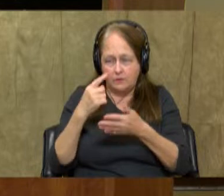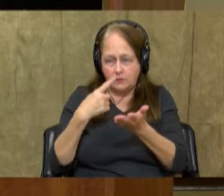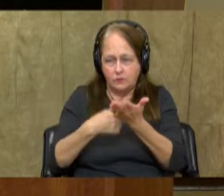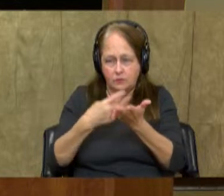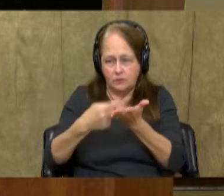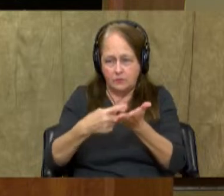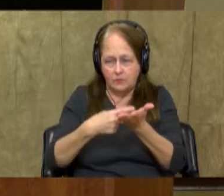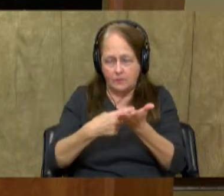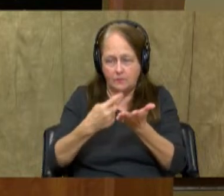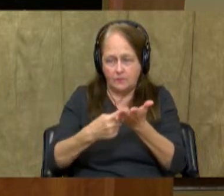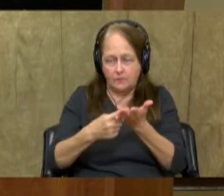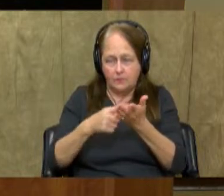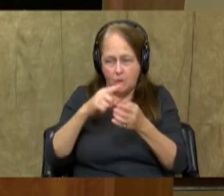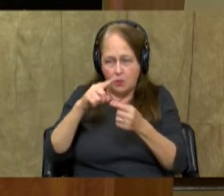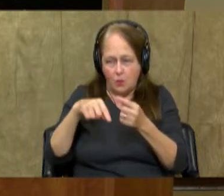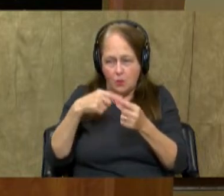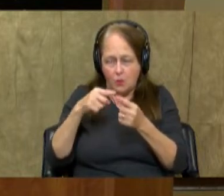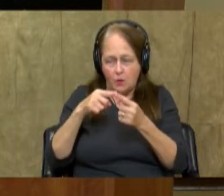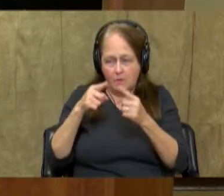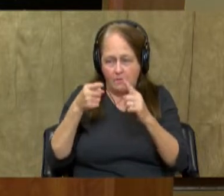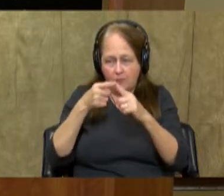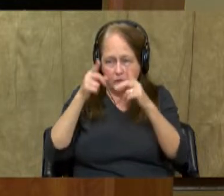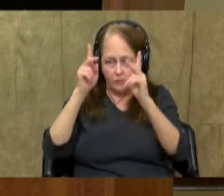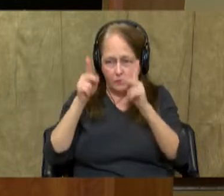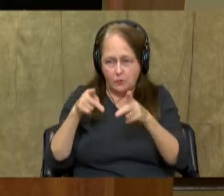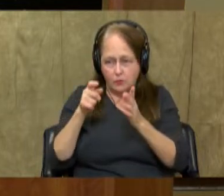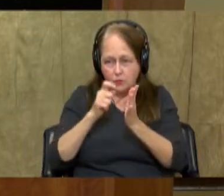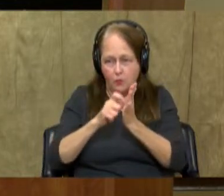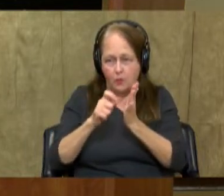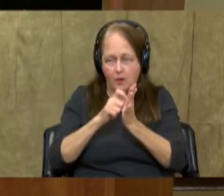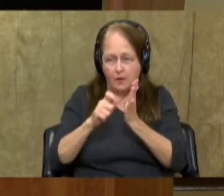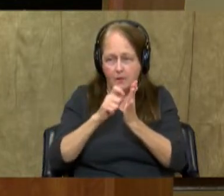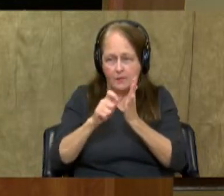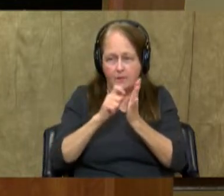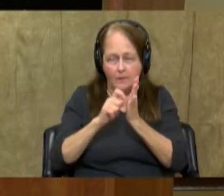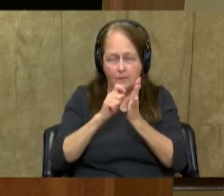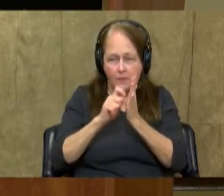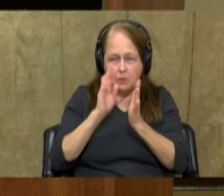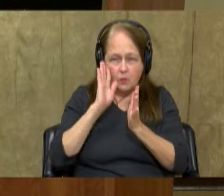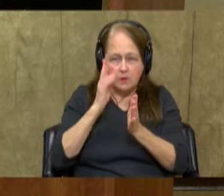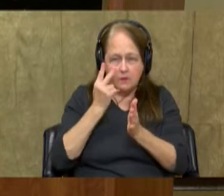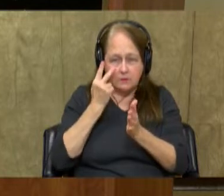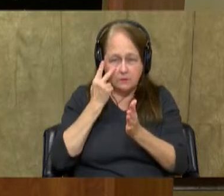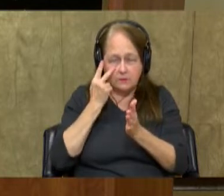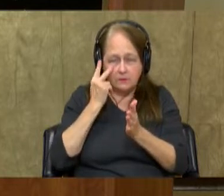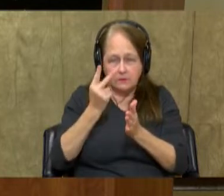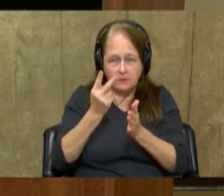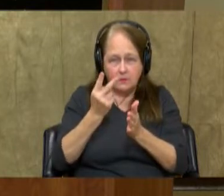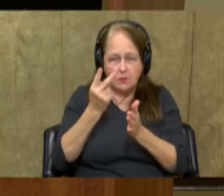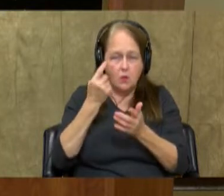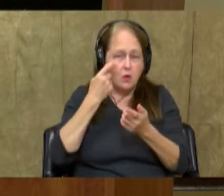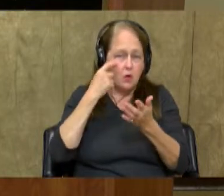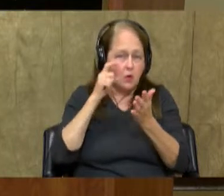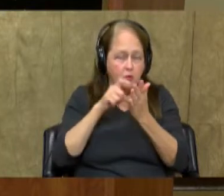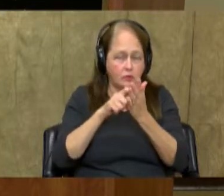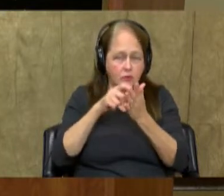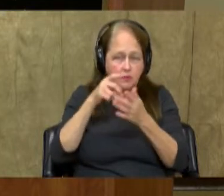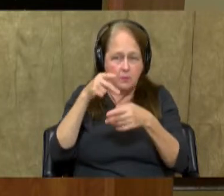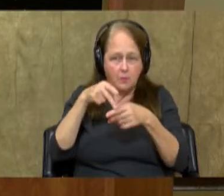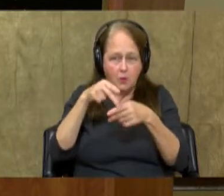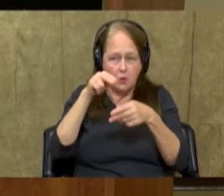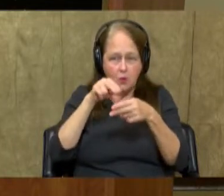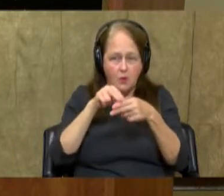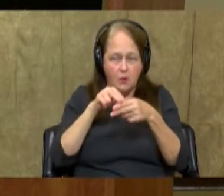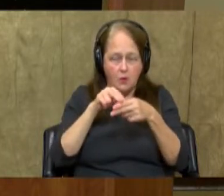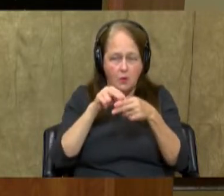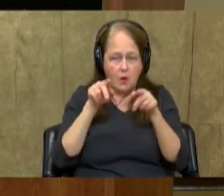In an autobiography, when it is written in first person, of course, we see, we visualize, we notice the pronouns.